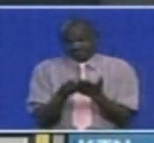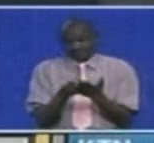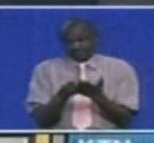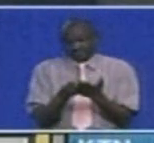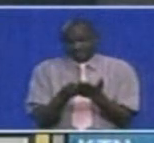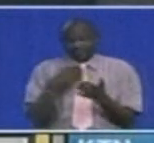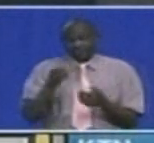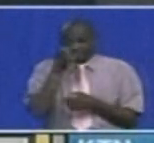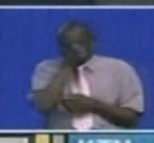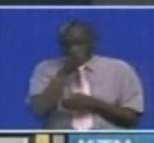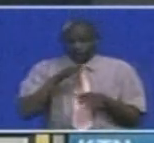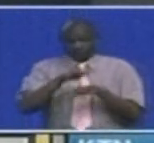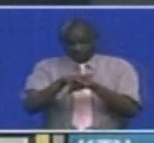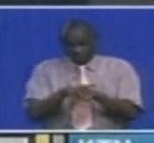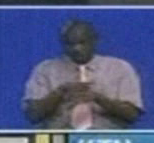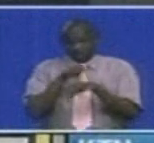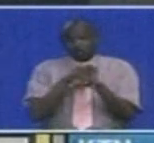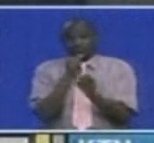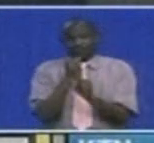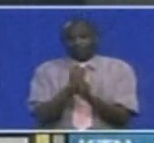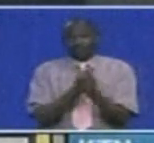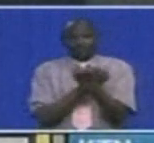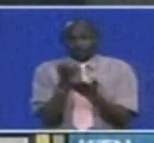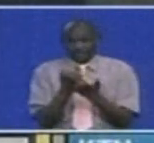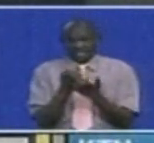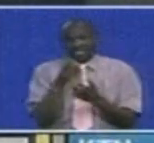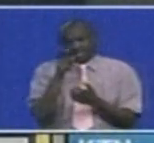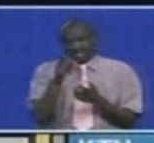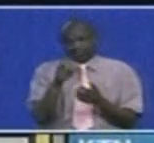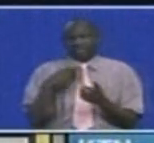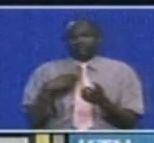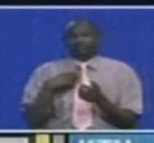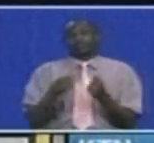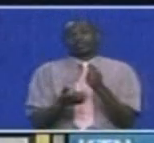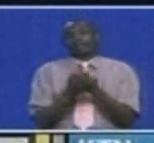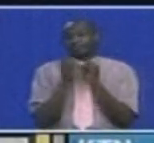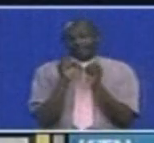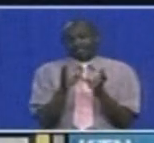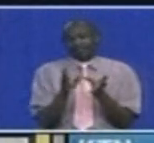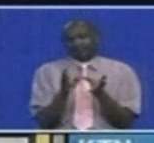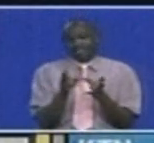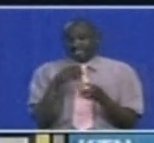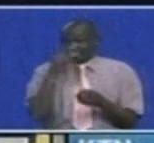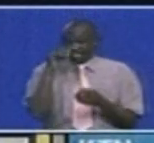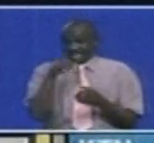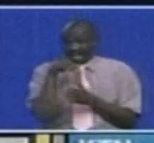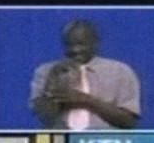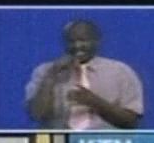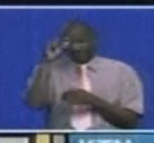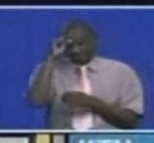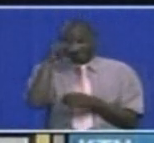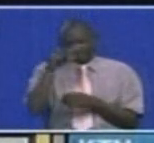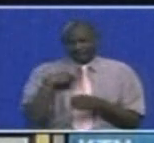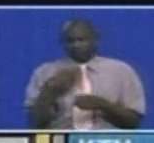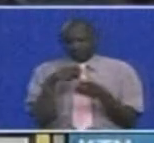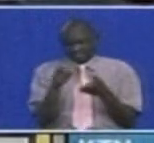the sluggish performance of the economy, is counterproductive. Instead, FKE is urging the government to sort out the issues that